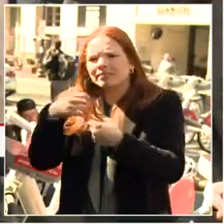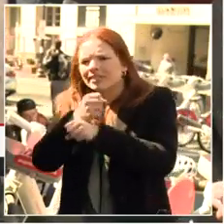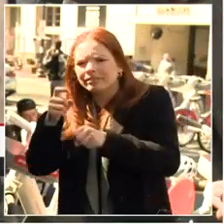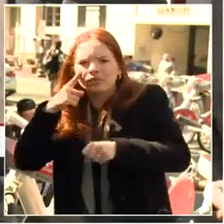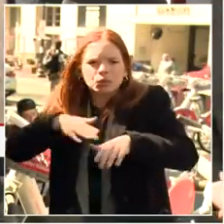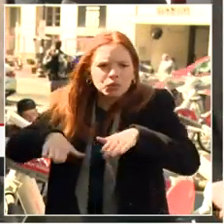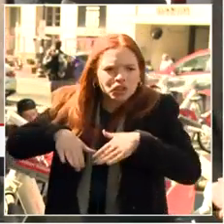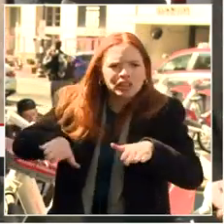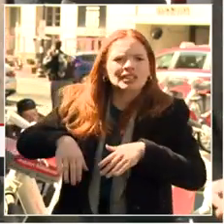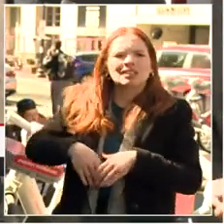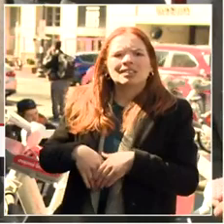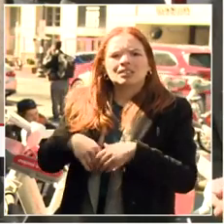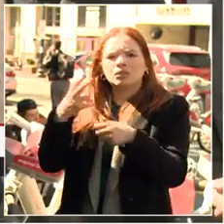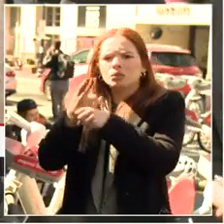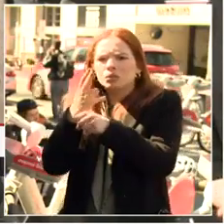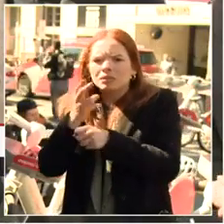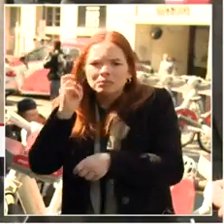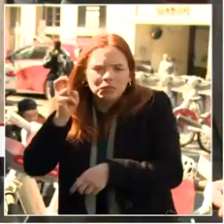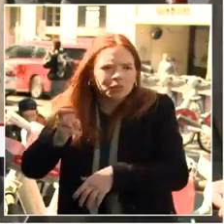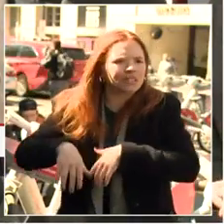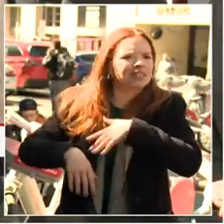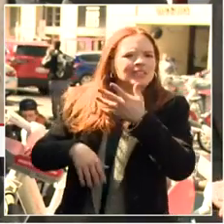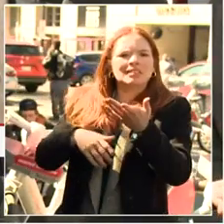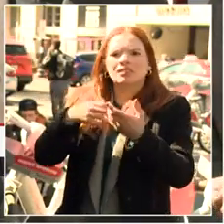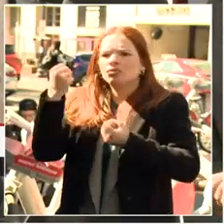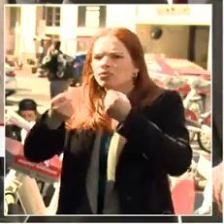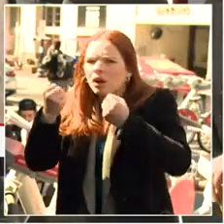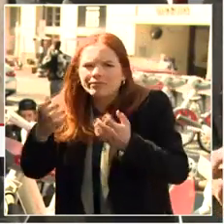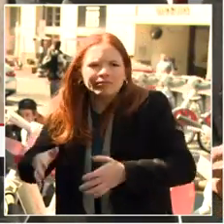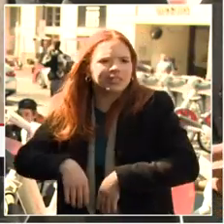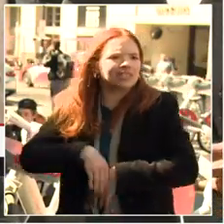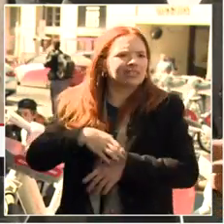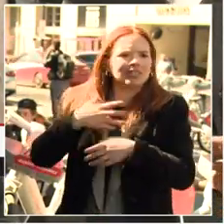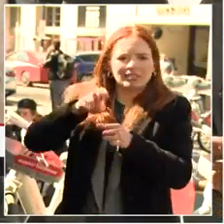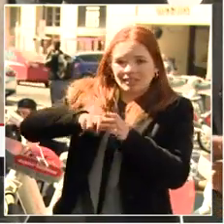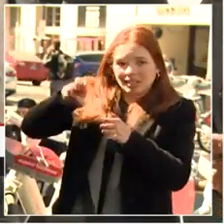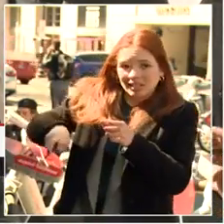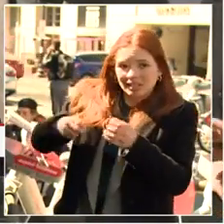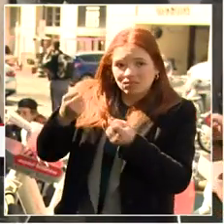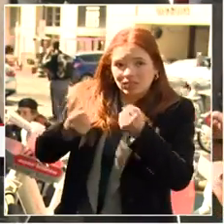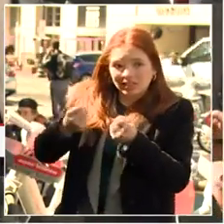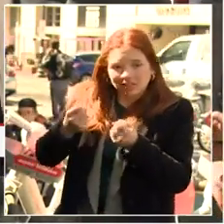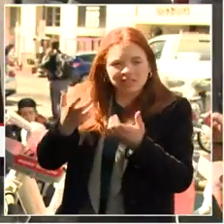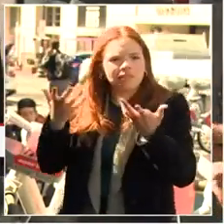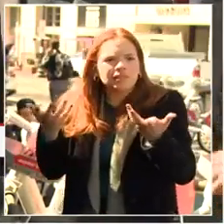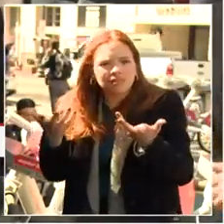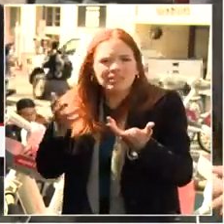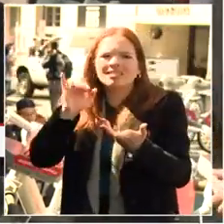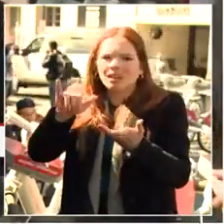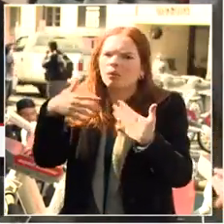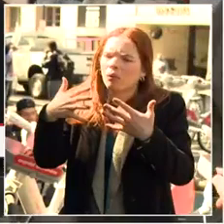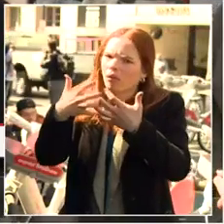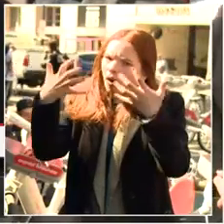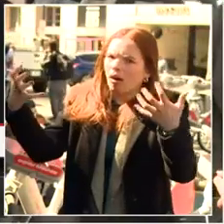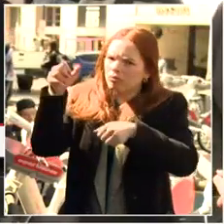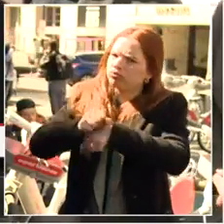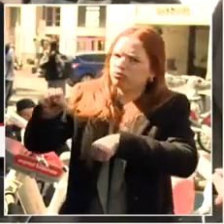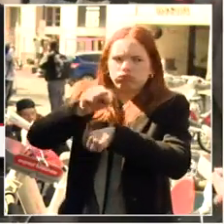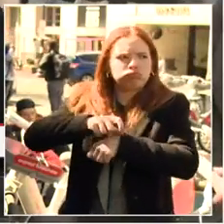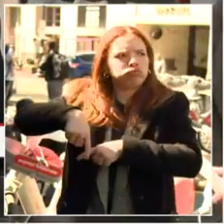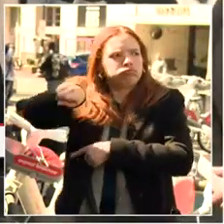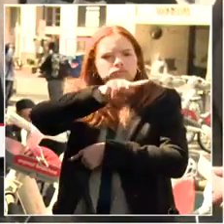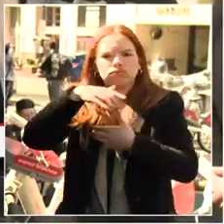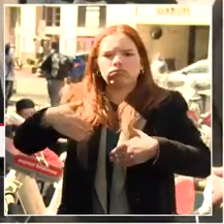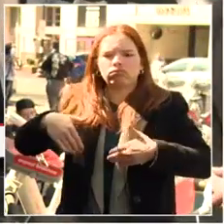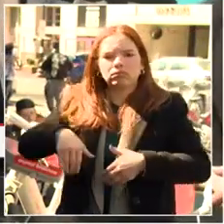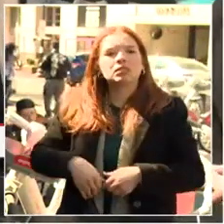transit, and driving, or being a passenger in a vehicle. There's work to do, for sure. Yes. Mayor, I've heard, for